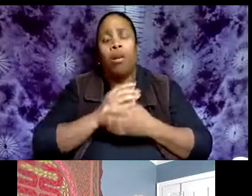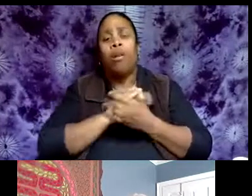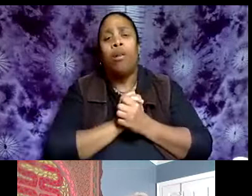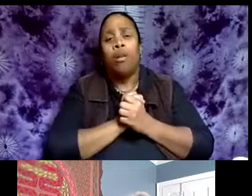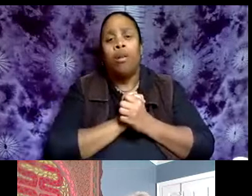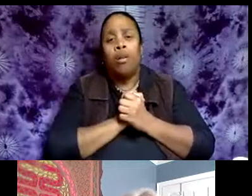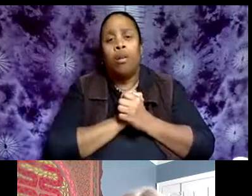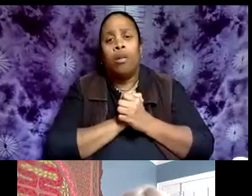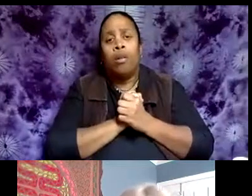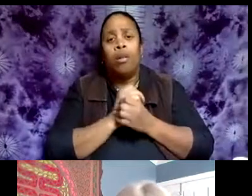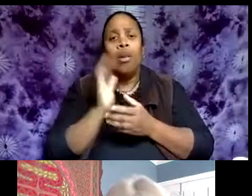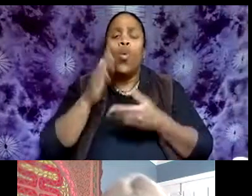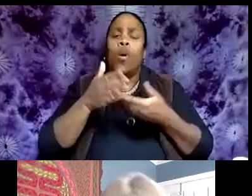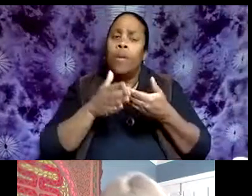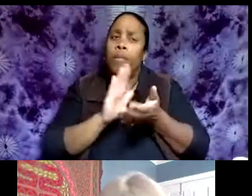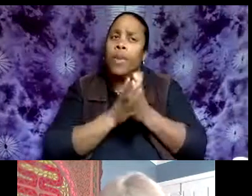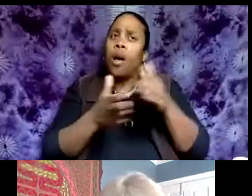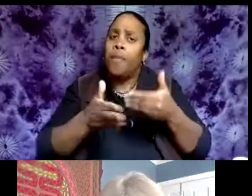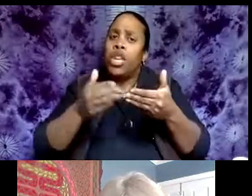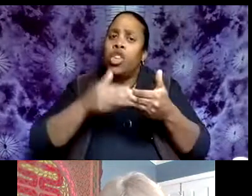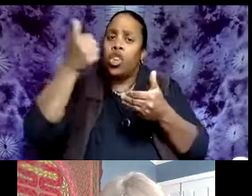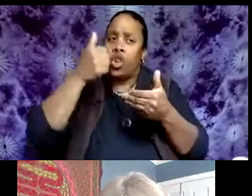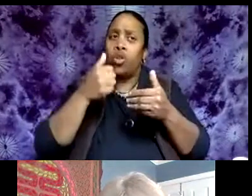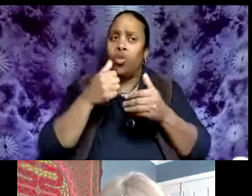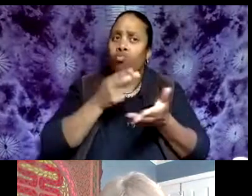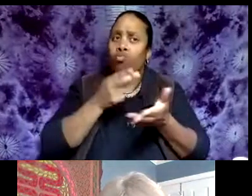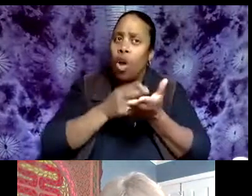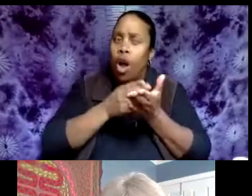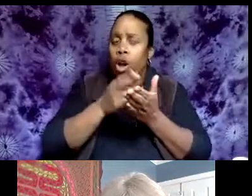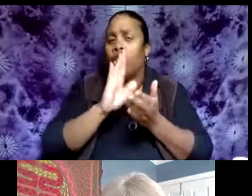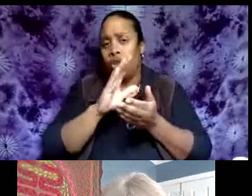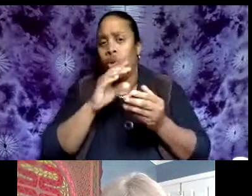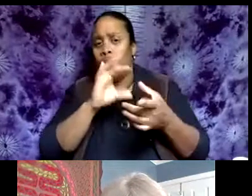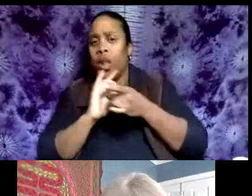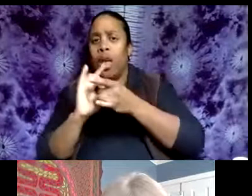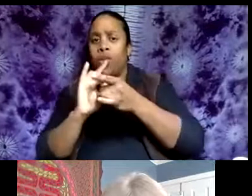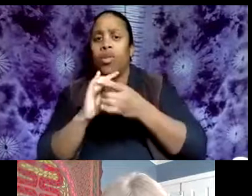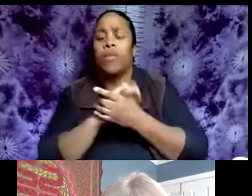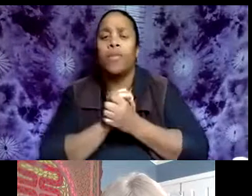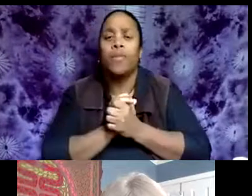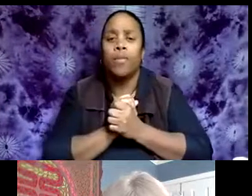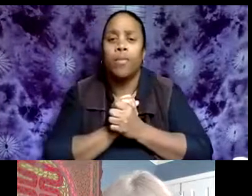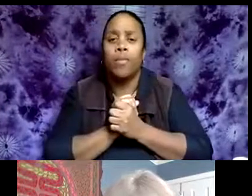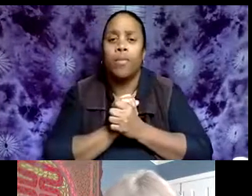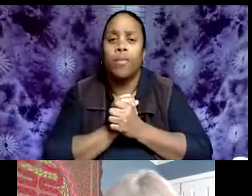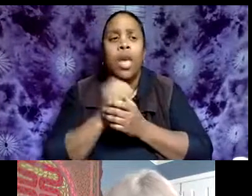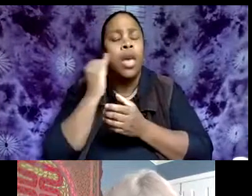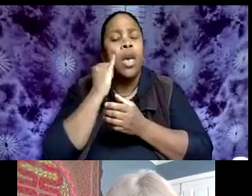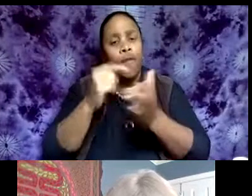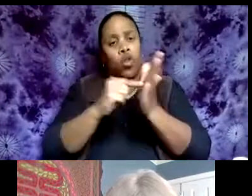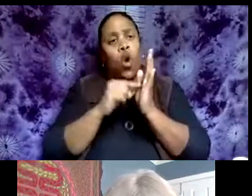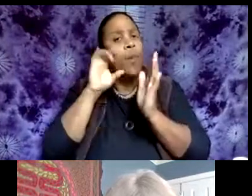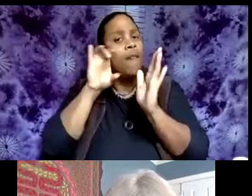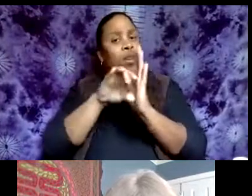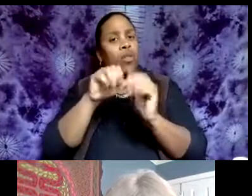is in all of our relationships. So I aim to describe you so you better understand yourself better. And if you show me photos of others, I can share about them and talk